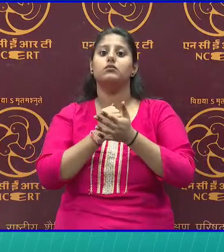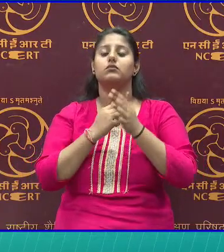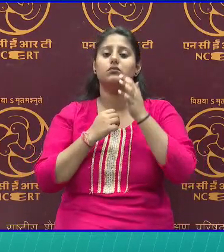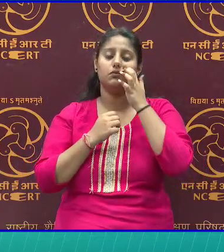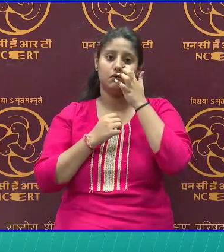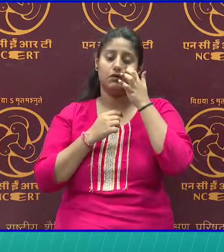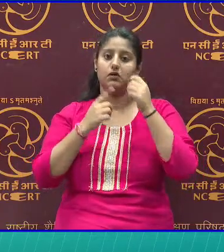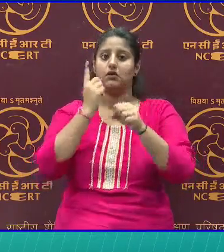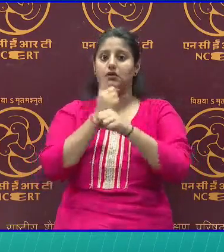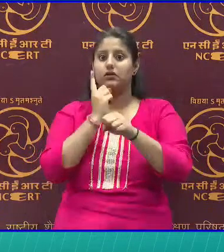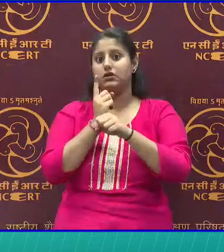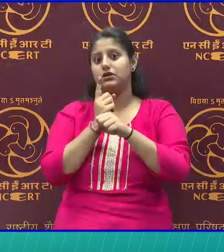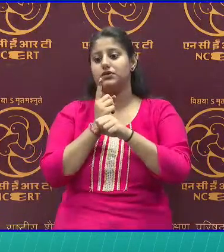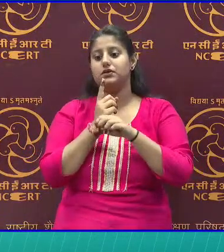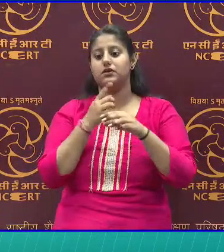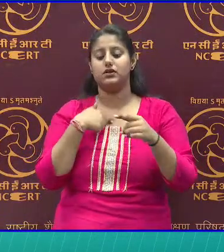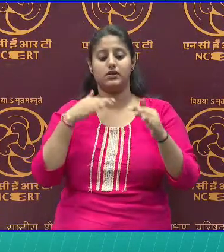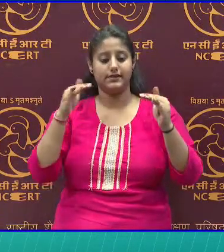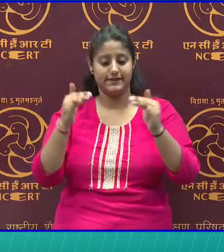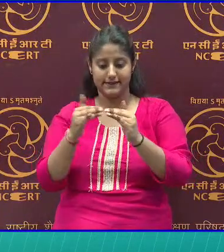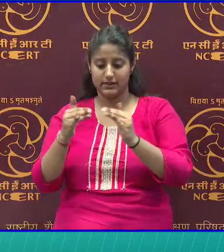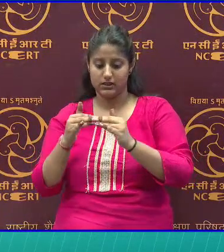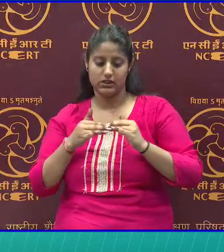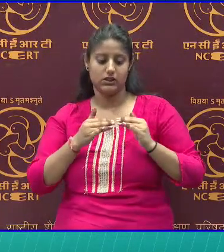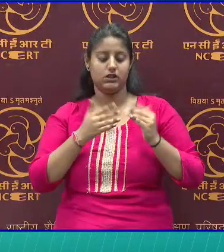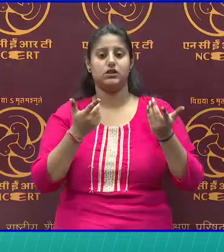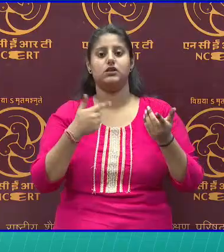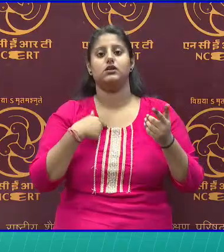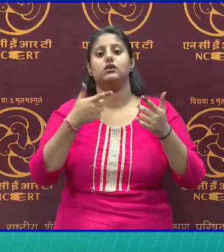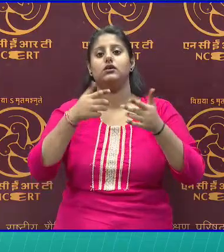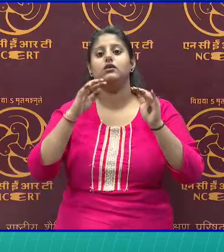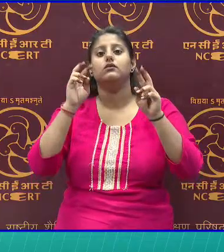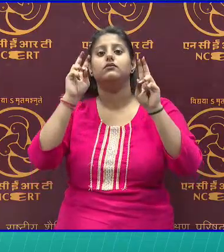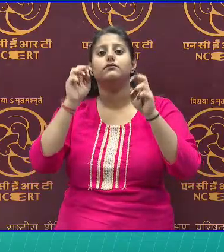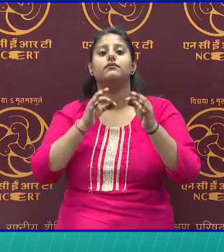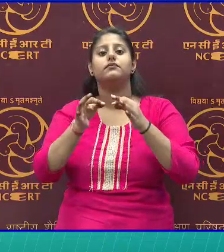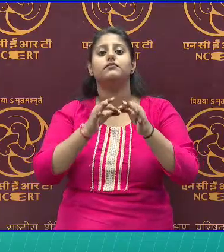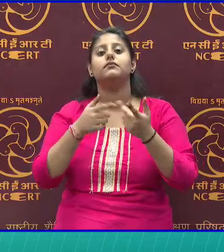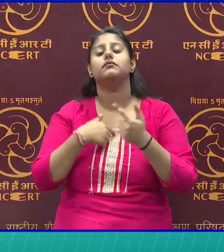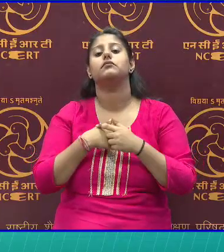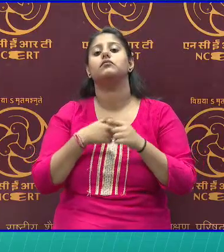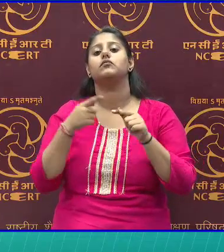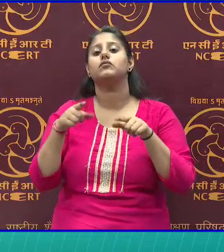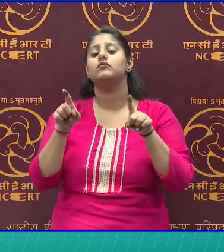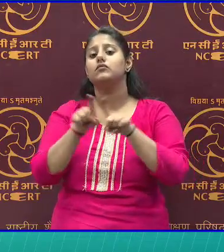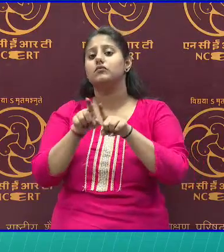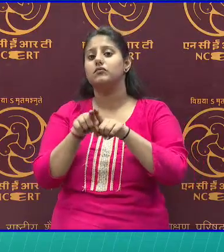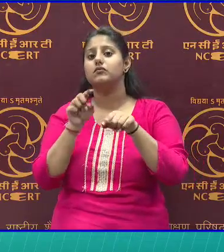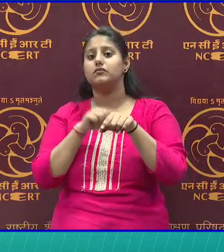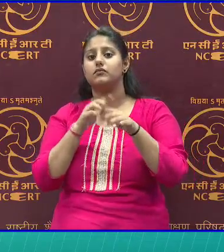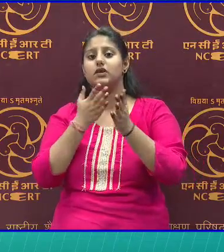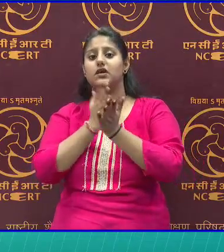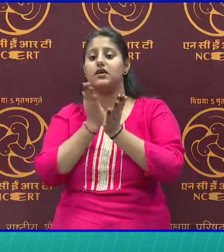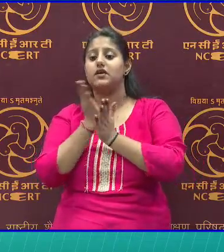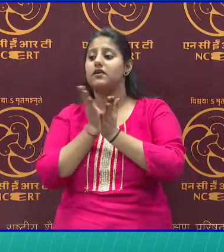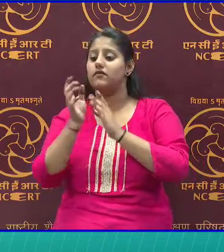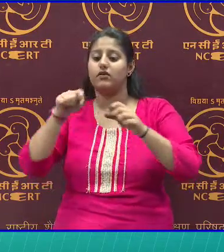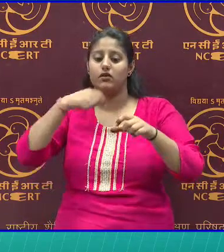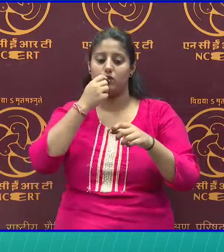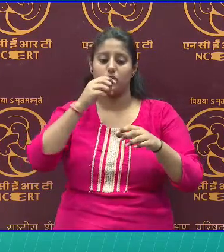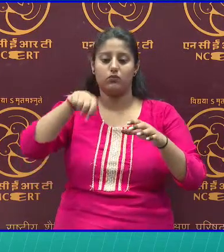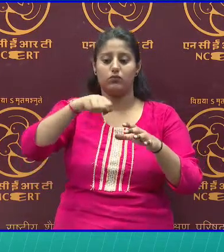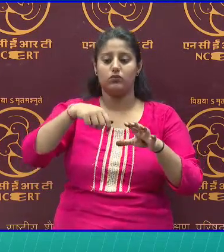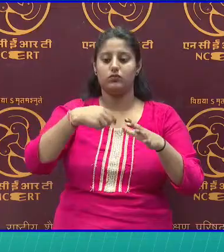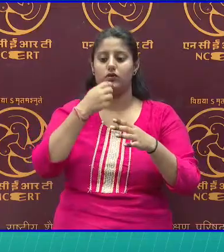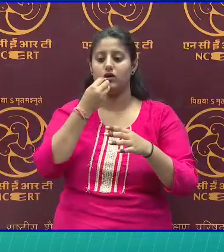the teachers can introduce these kind of things, create the awareness on children. At the same time, the different methods of cooking. Here